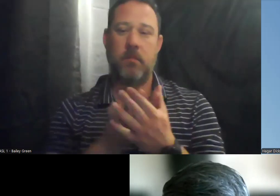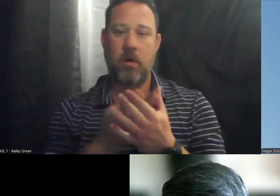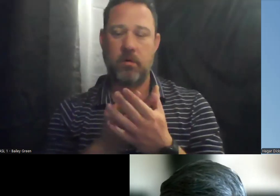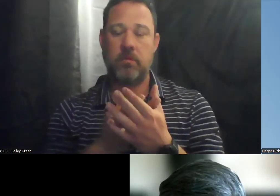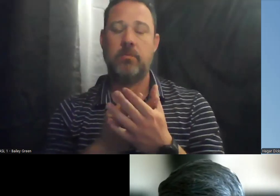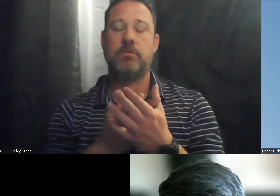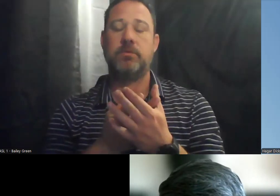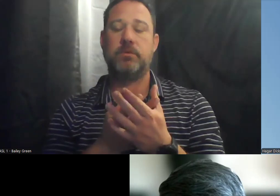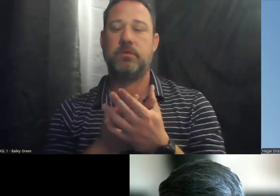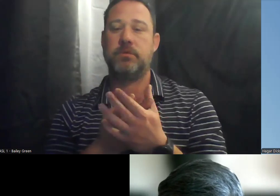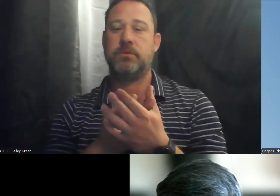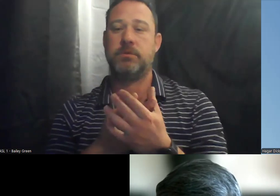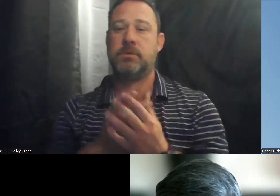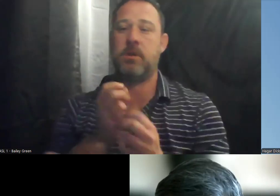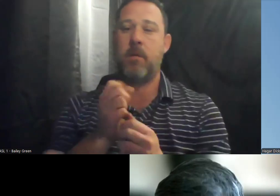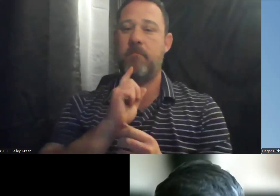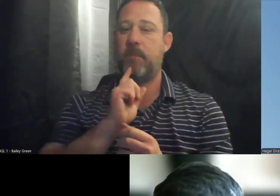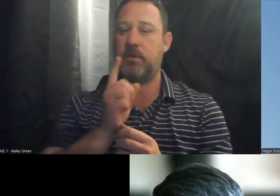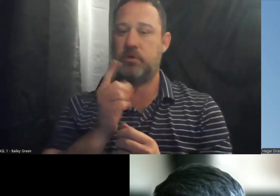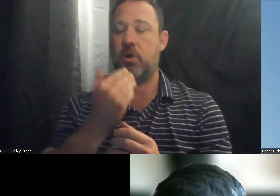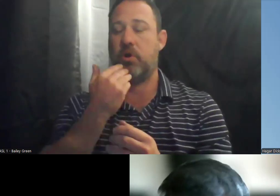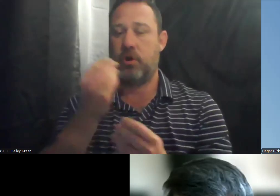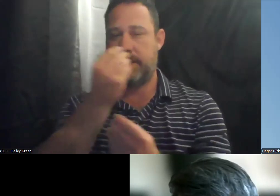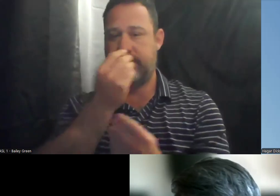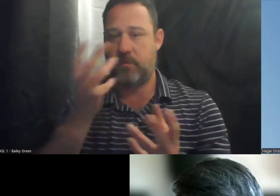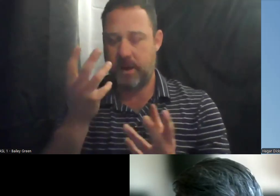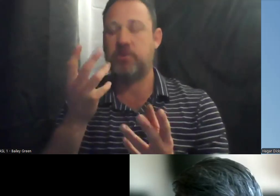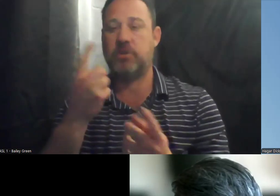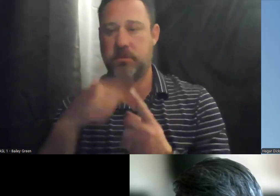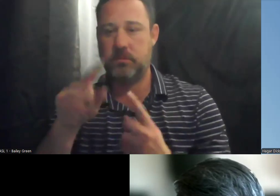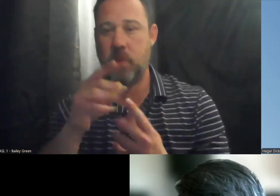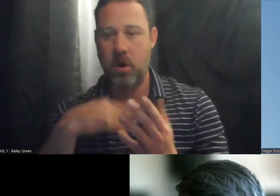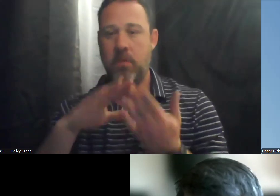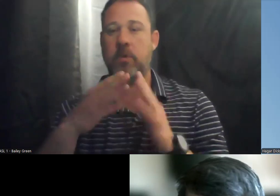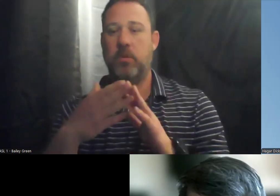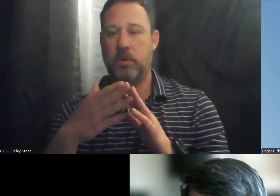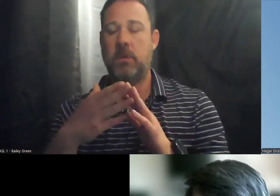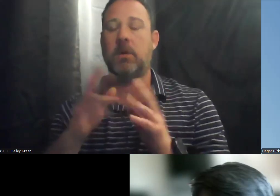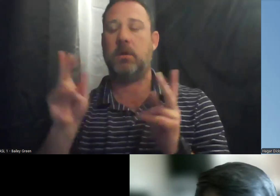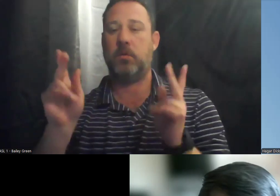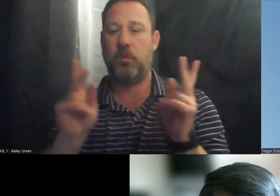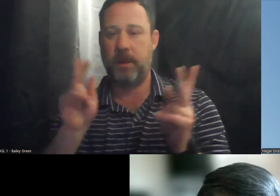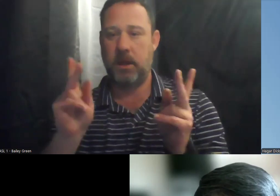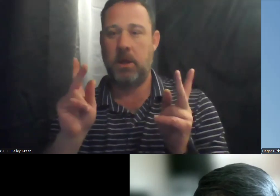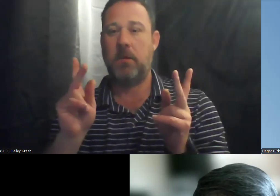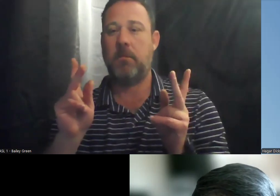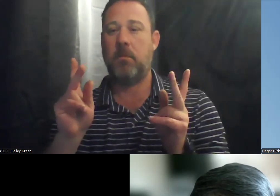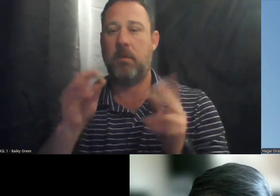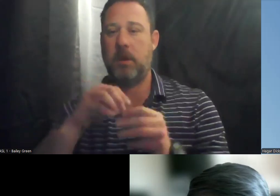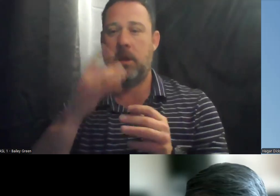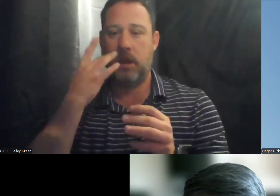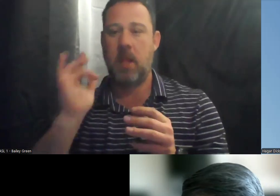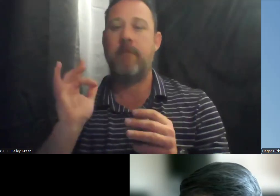really making sure that good information is put out to our communities, to the people in